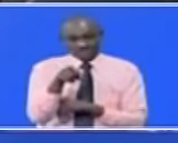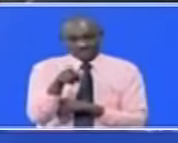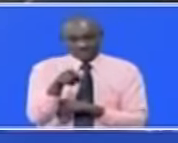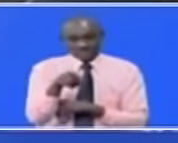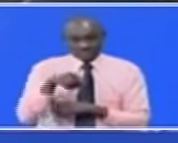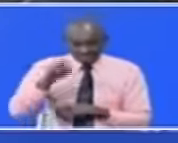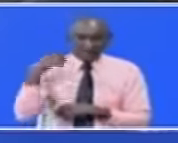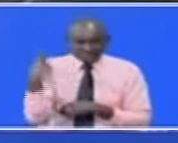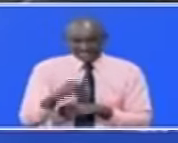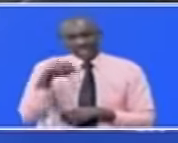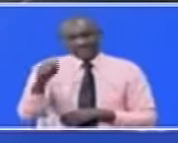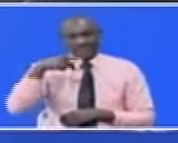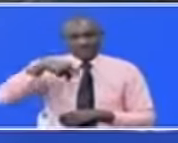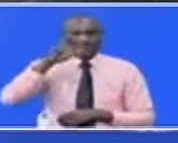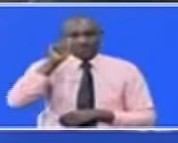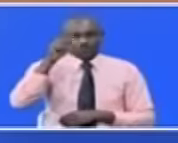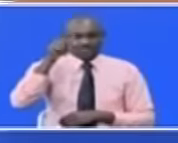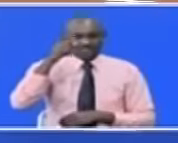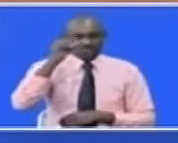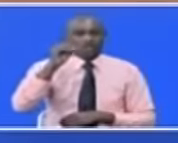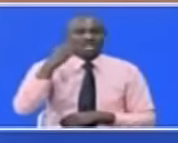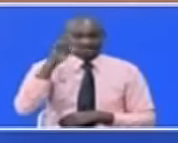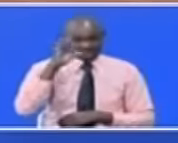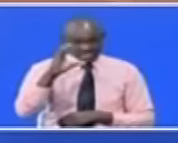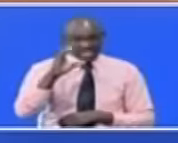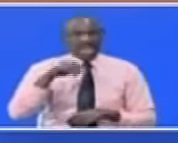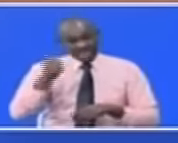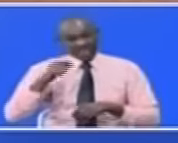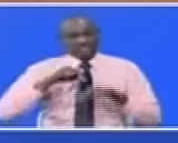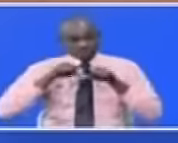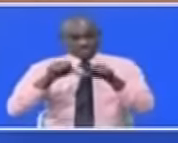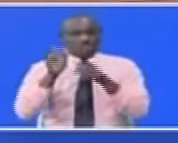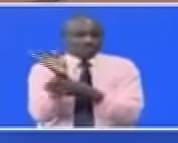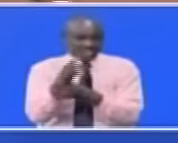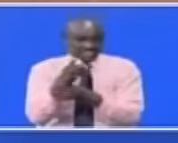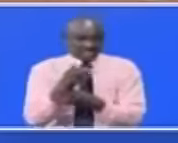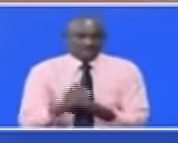Pureto FC 1-0. The tournament continues on Thursday.